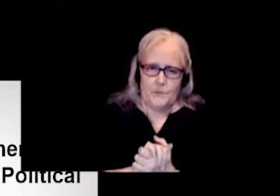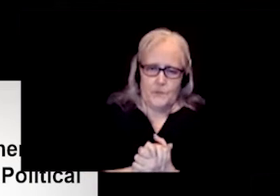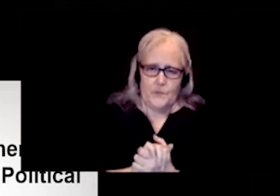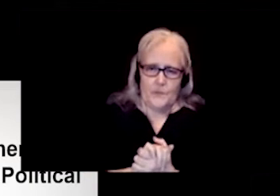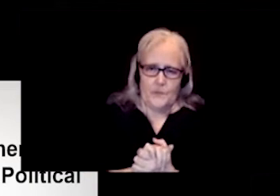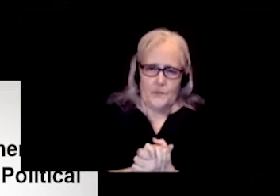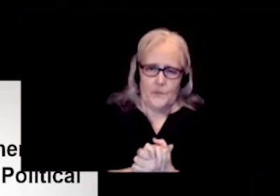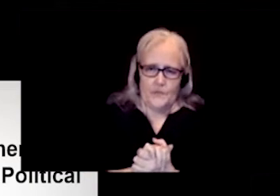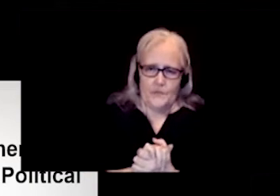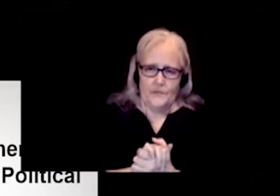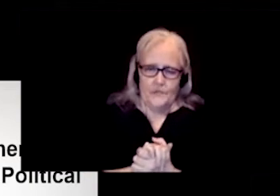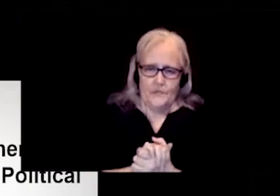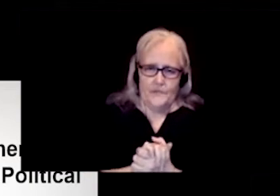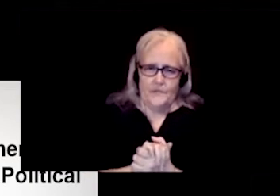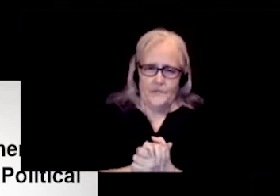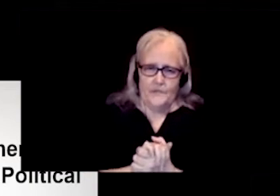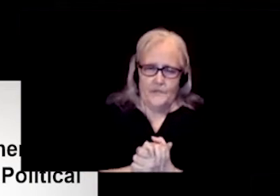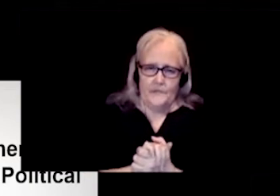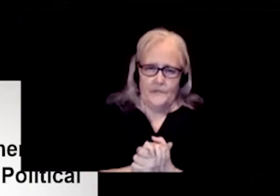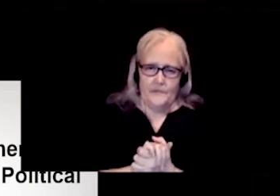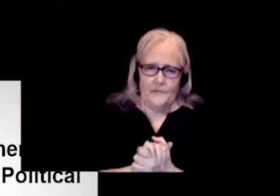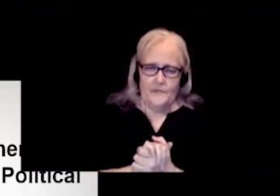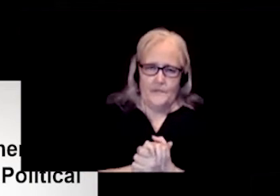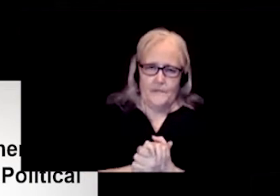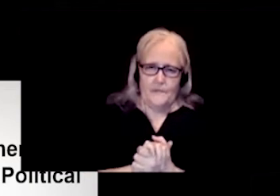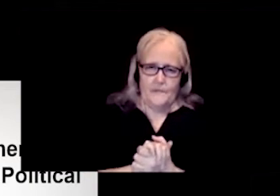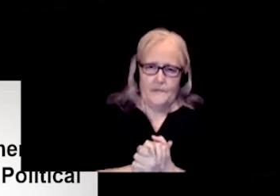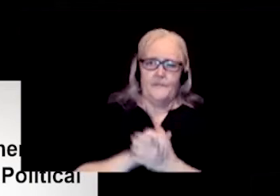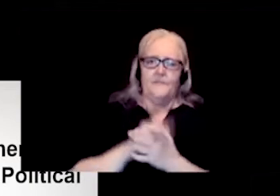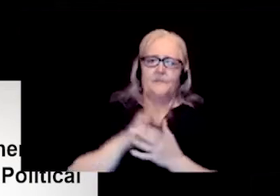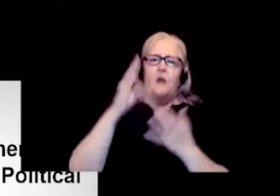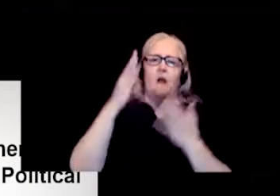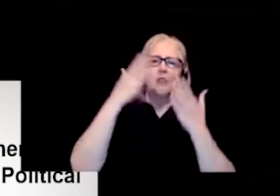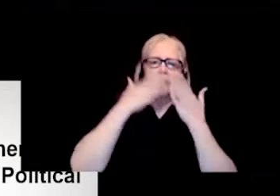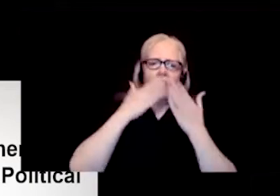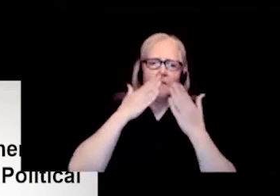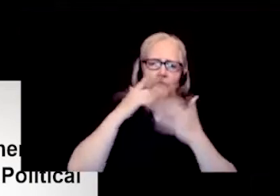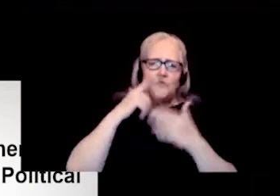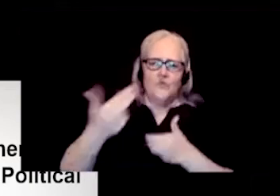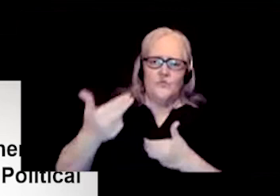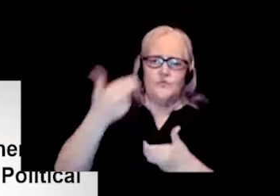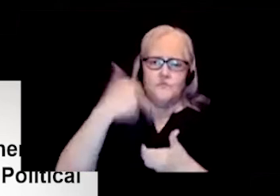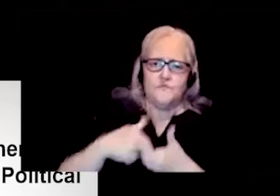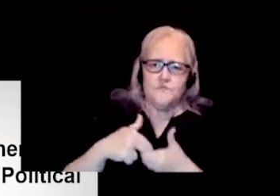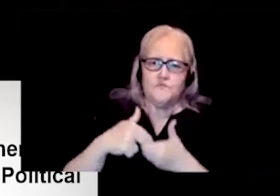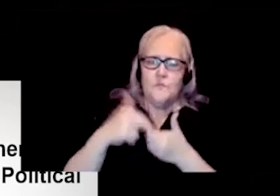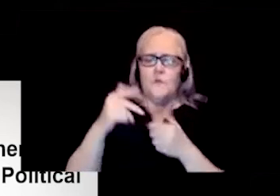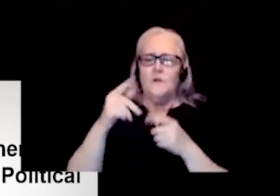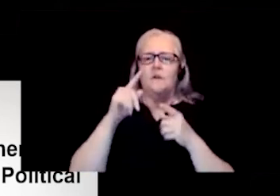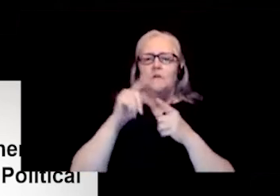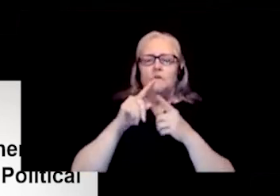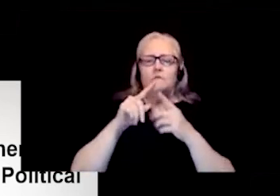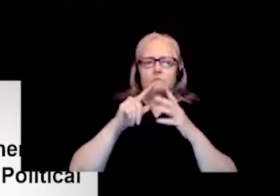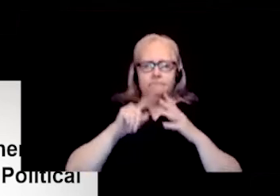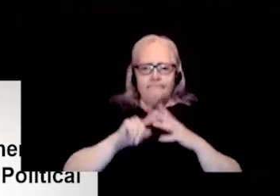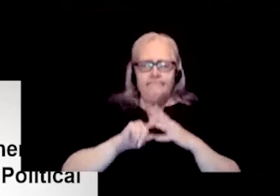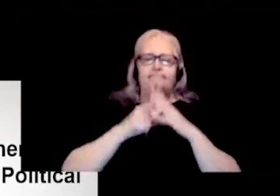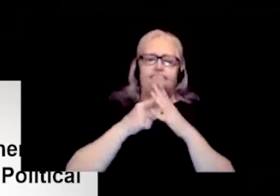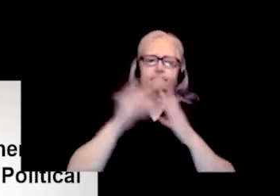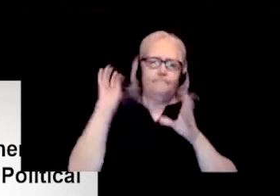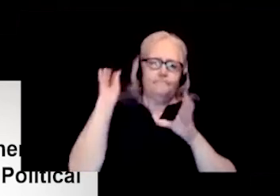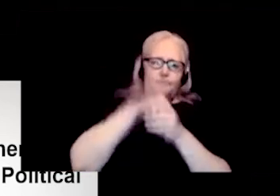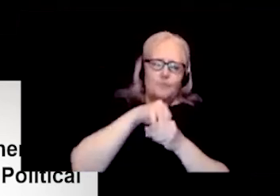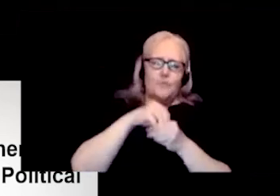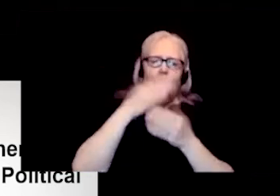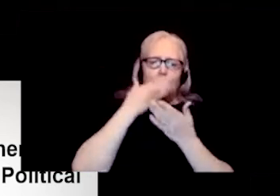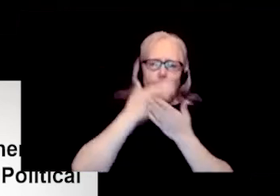beyond simply nibbling around the problems of health inequities to actually effectuating meaningful and lasting changes